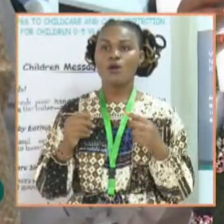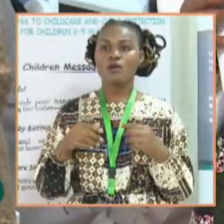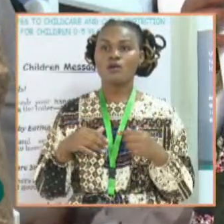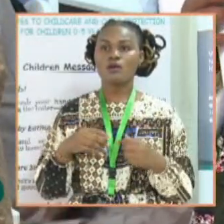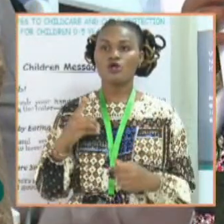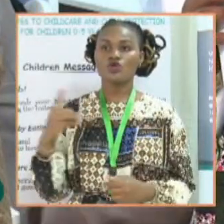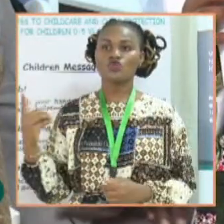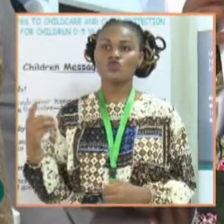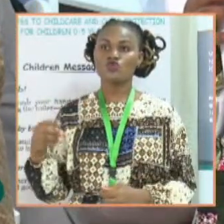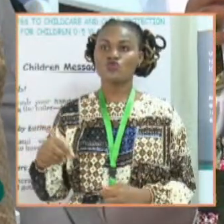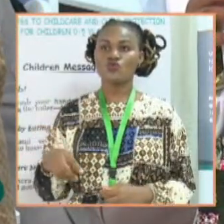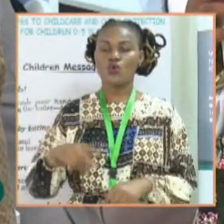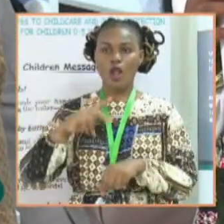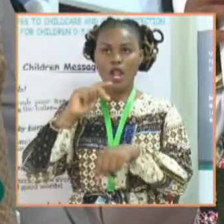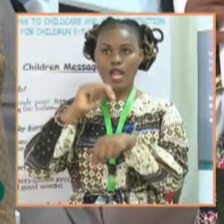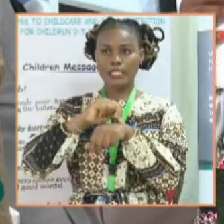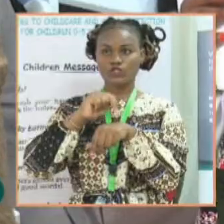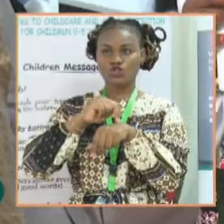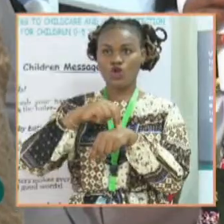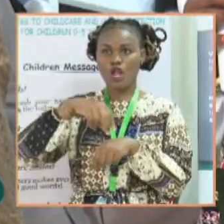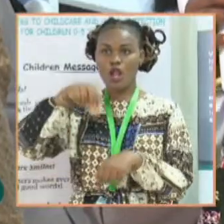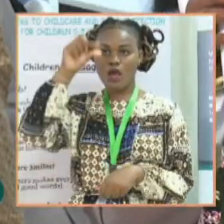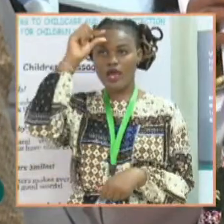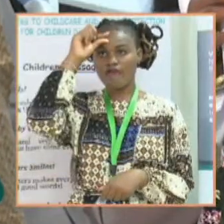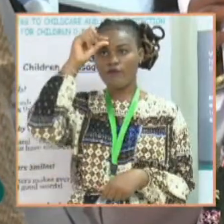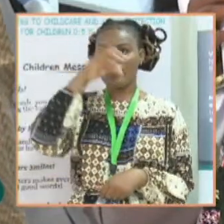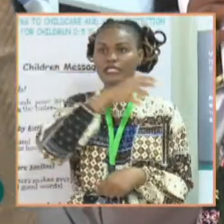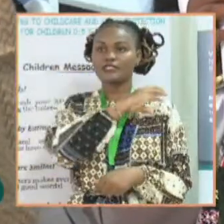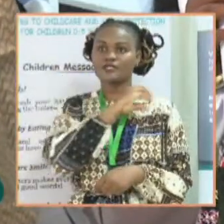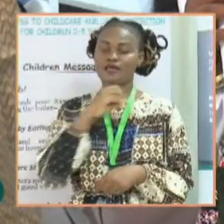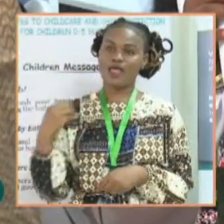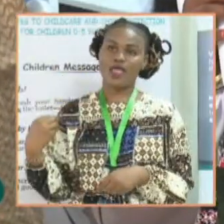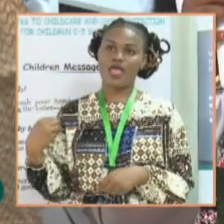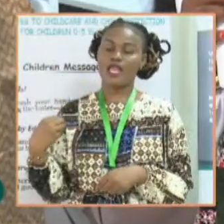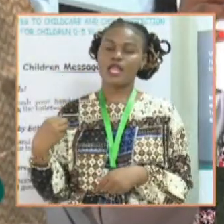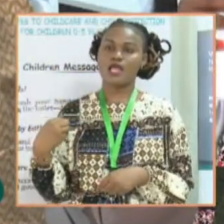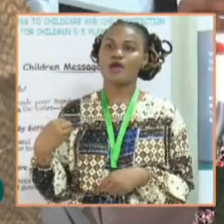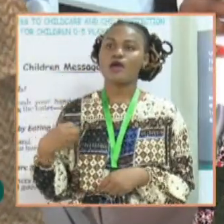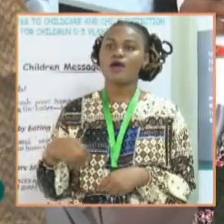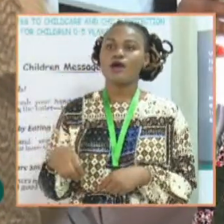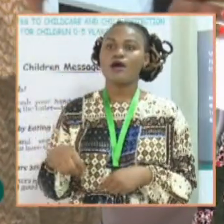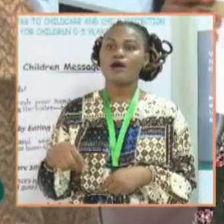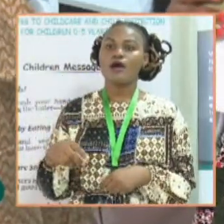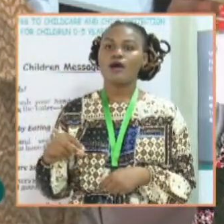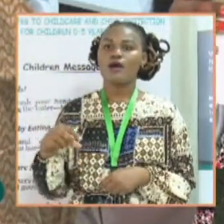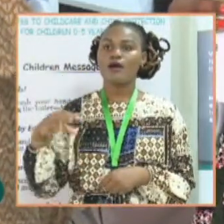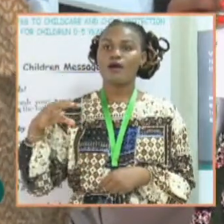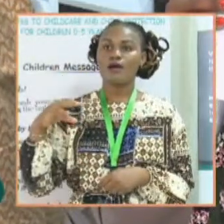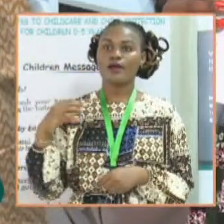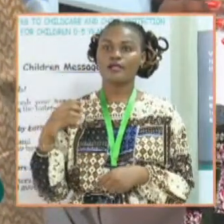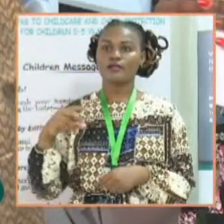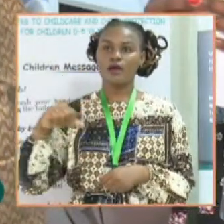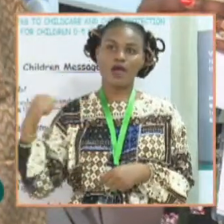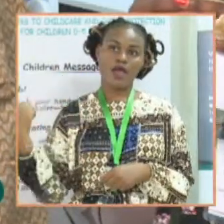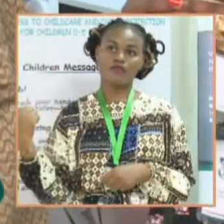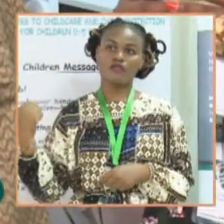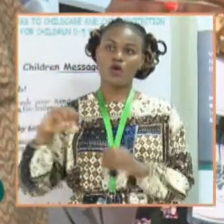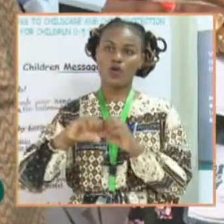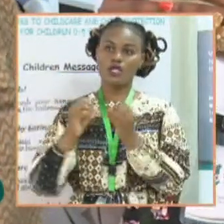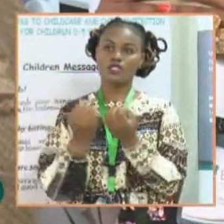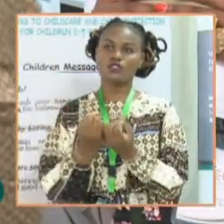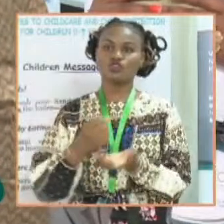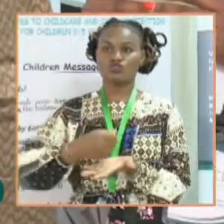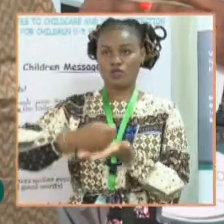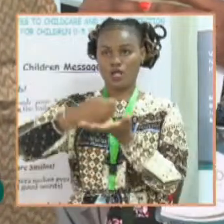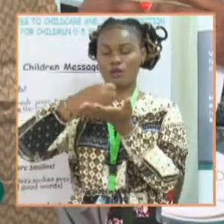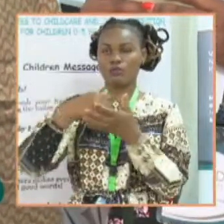of a plant, a crop. You plant, if you don't nurture that crop, you will not harvest. So we don't nurture the children